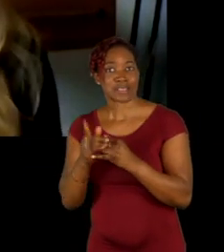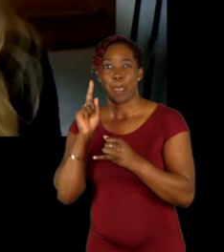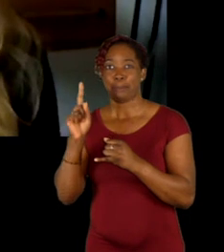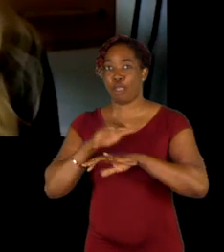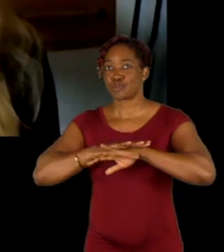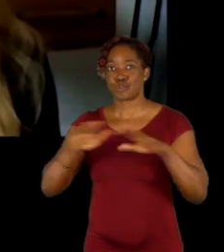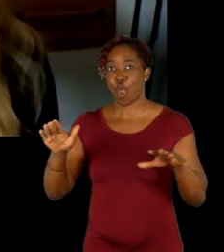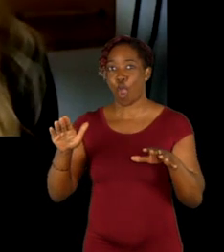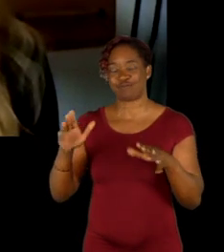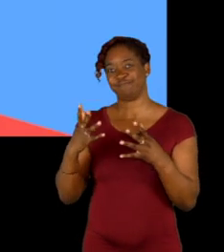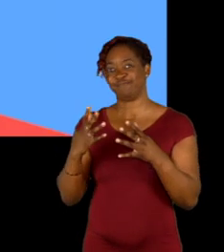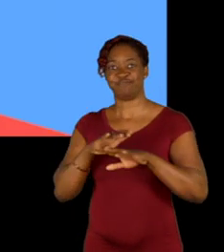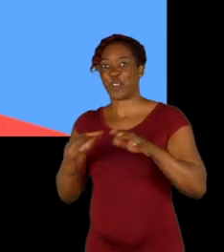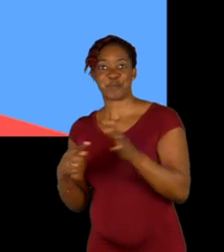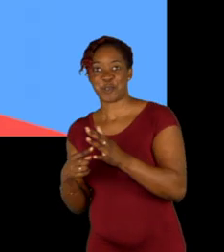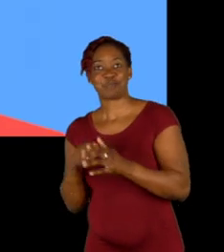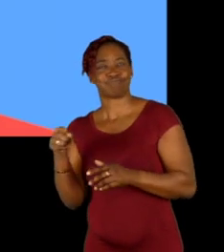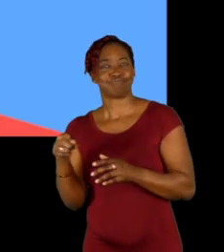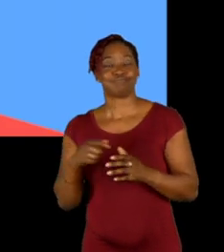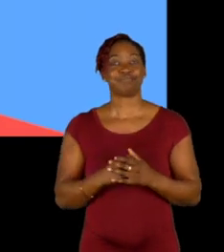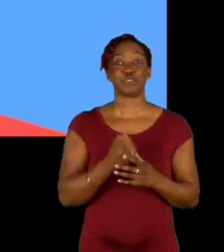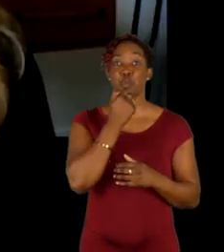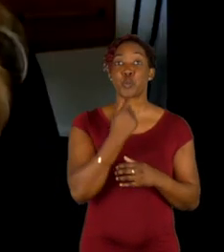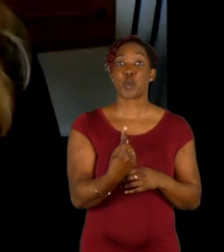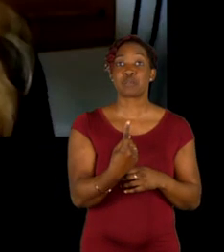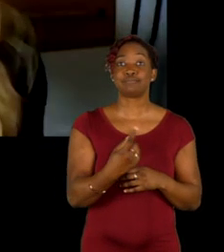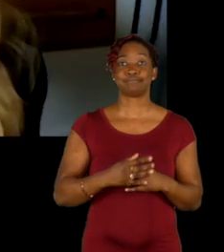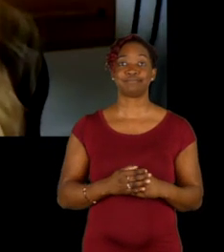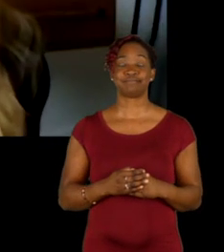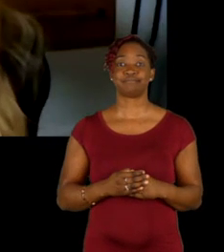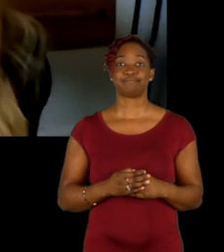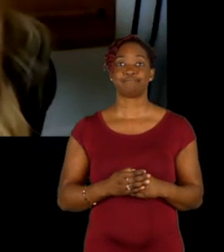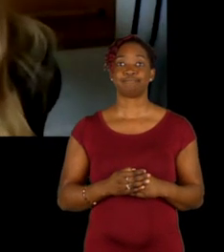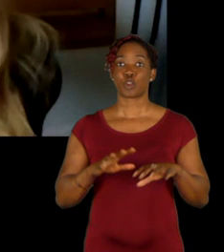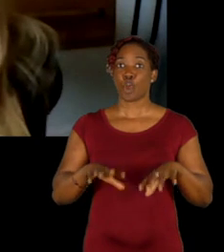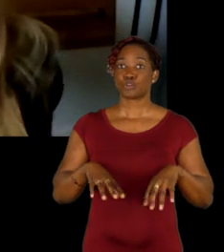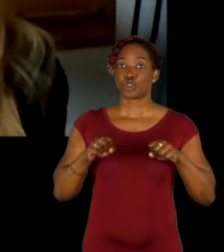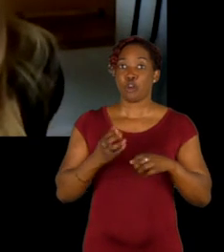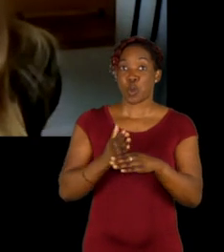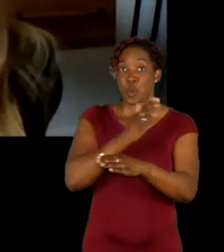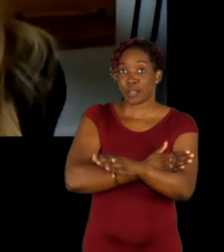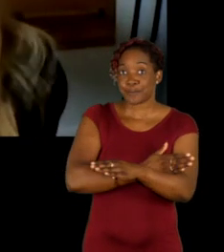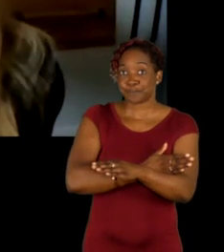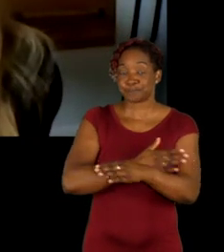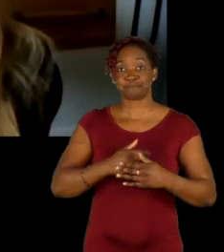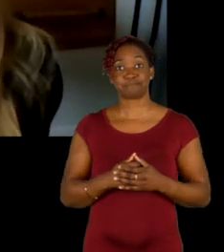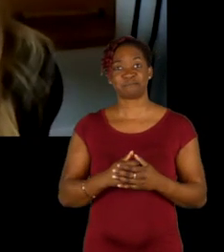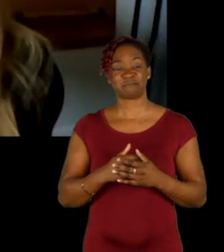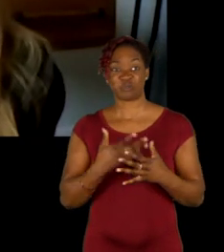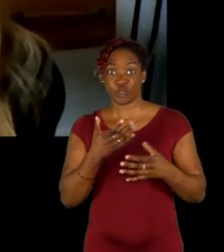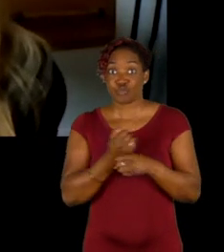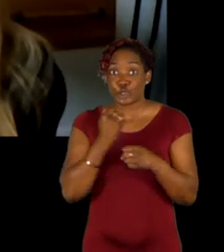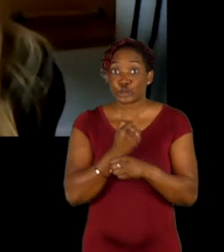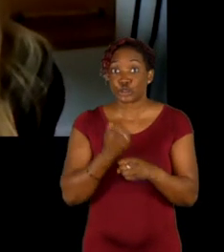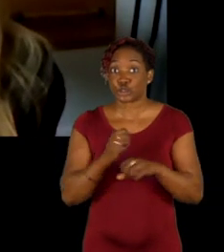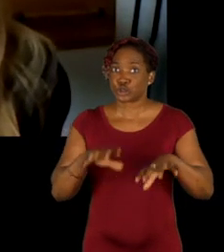my most important one. Starting with tip number 1 is to start early in production.